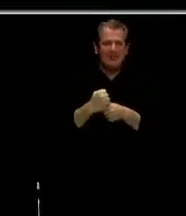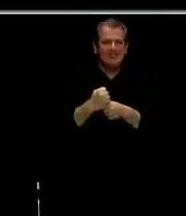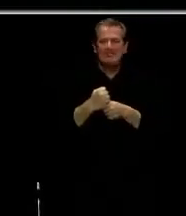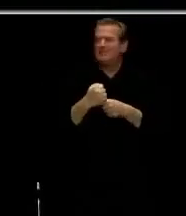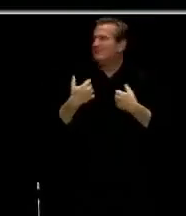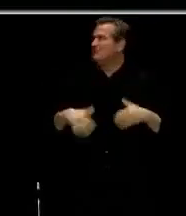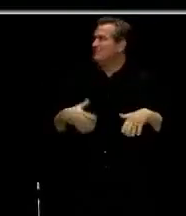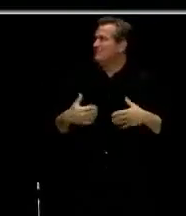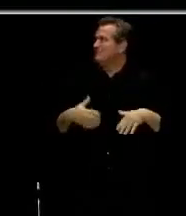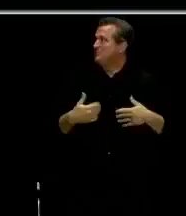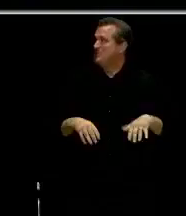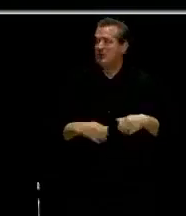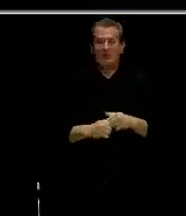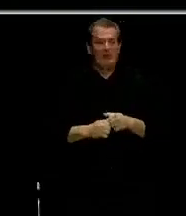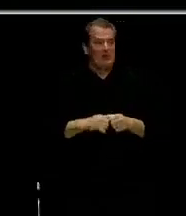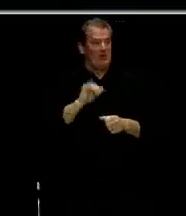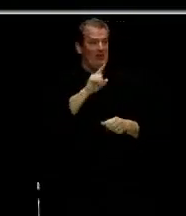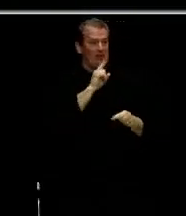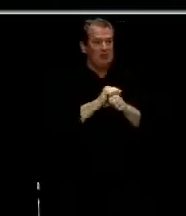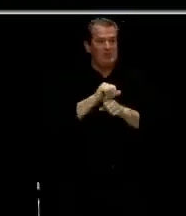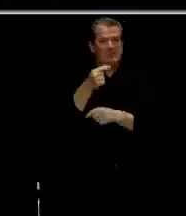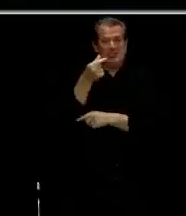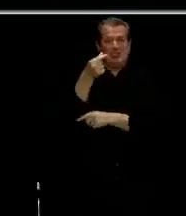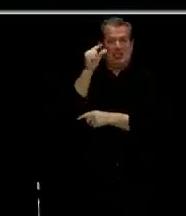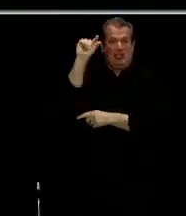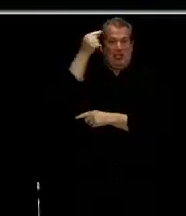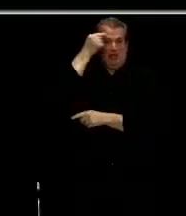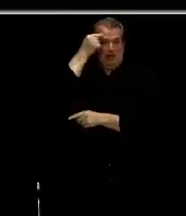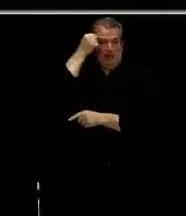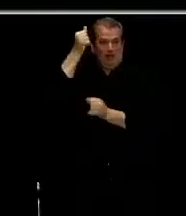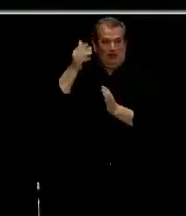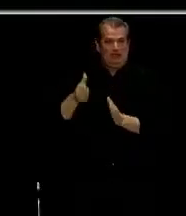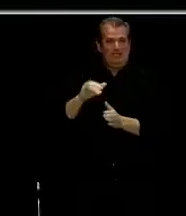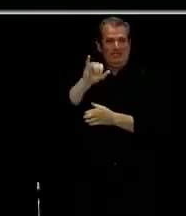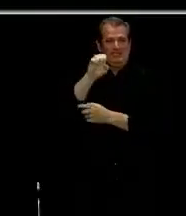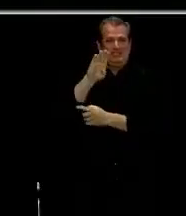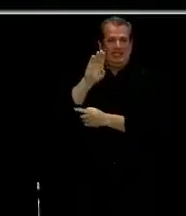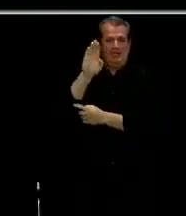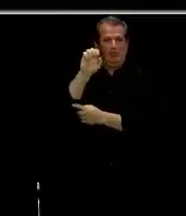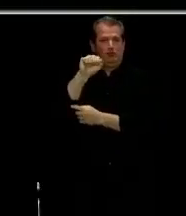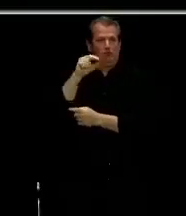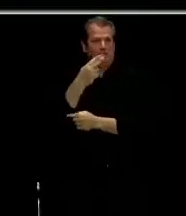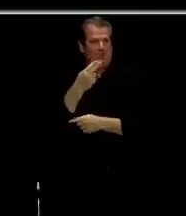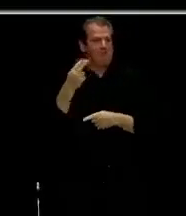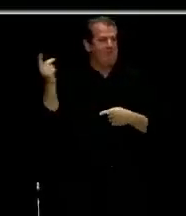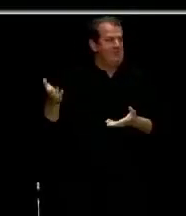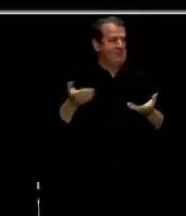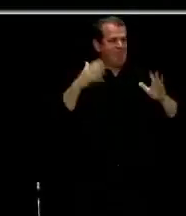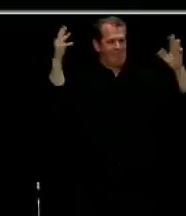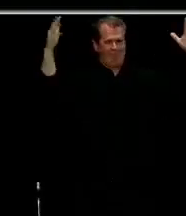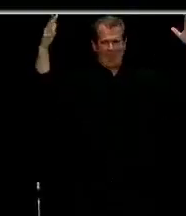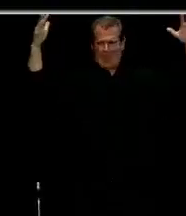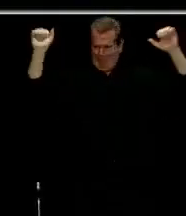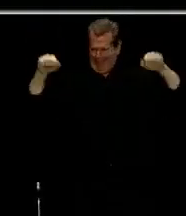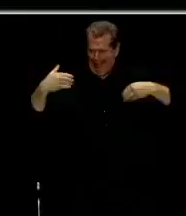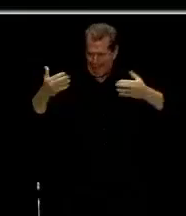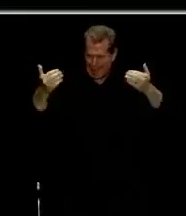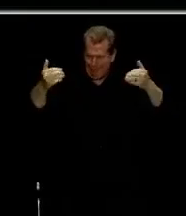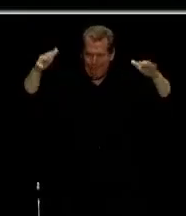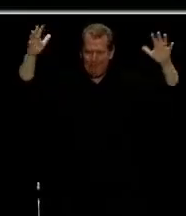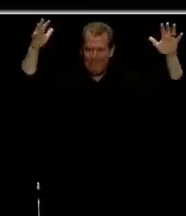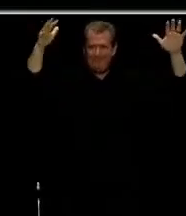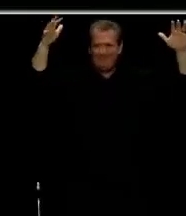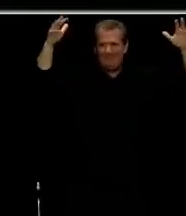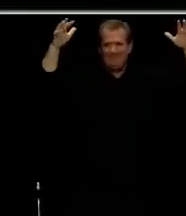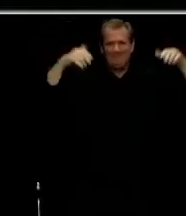was actually Governor Jeb Bush who suggested that, yeah, you can clap for him. He's still doing well.